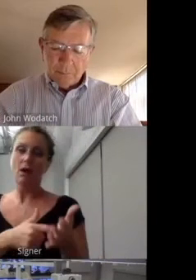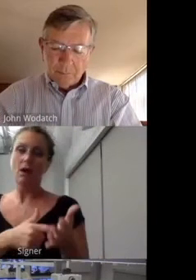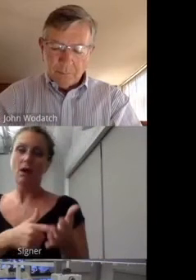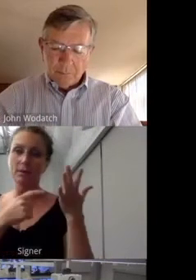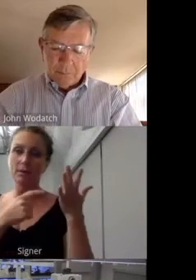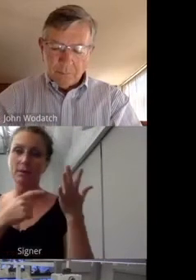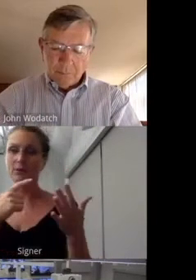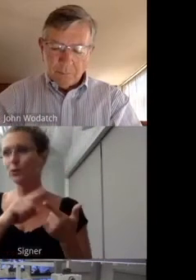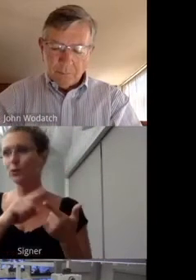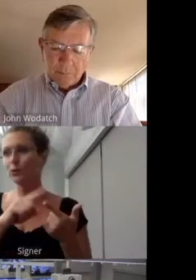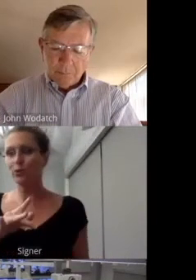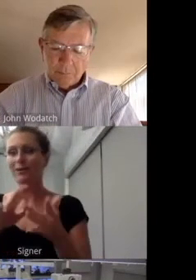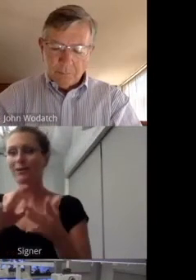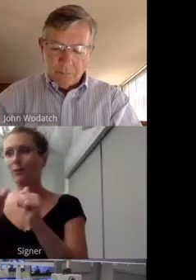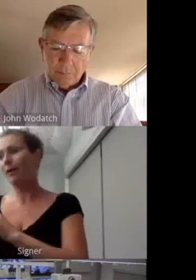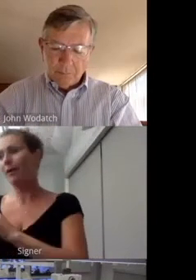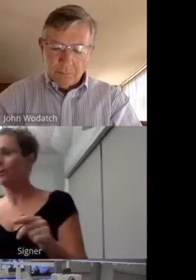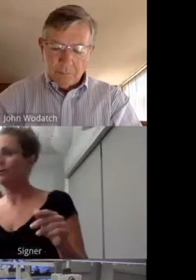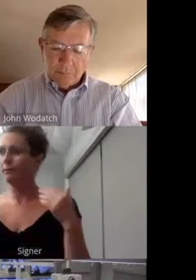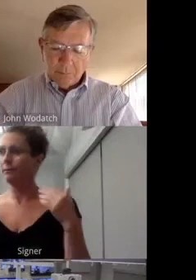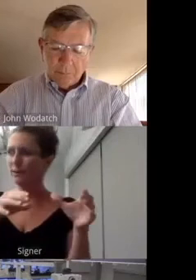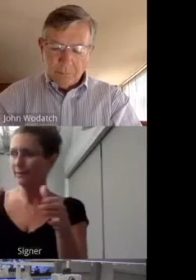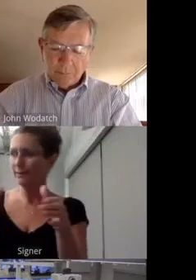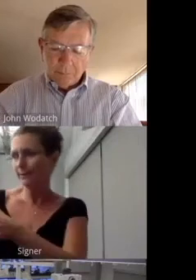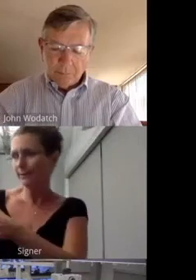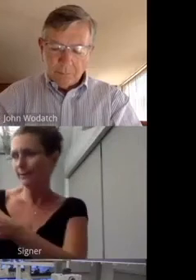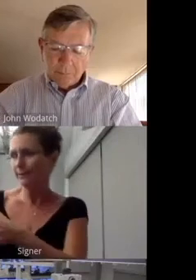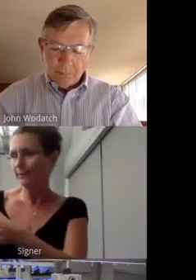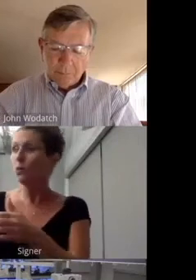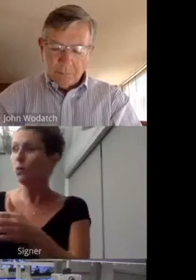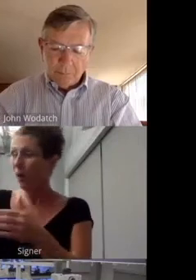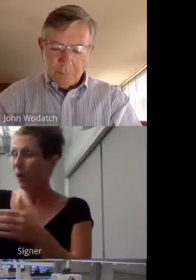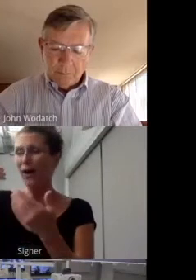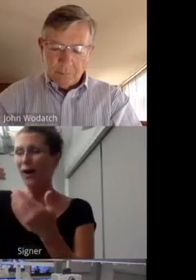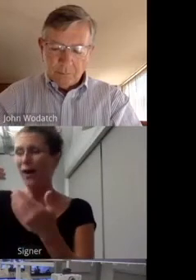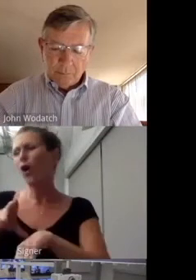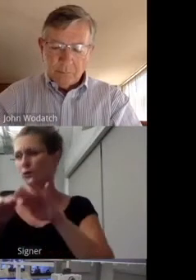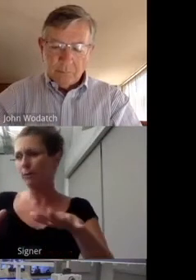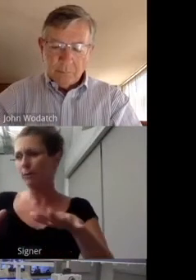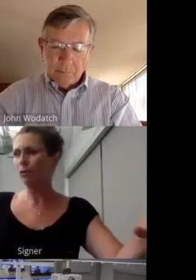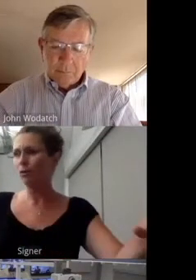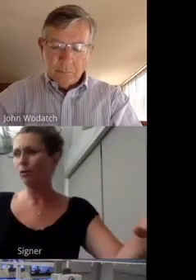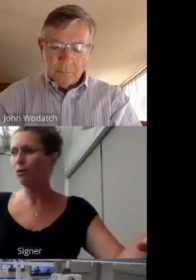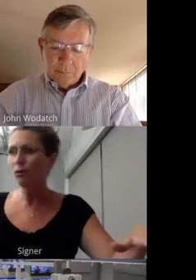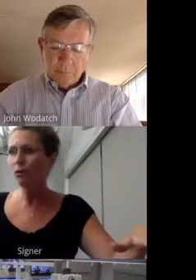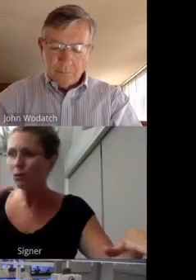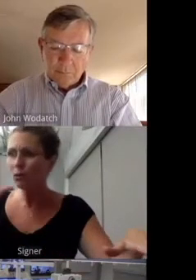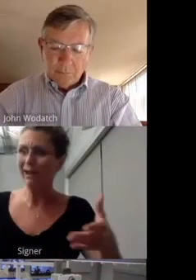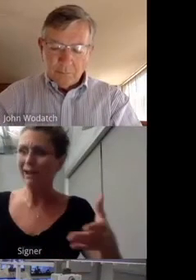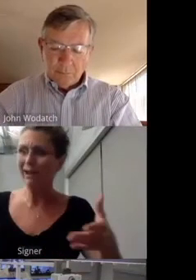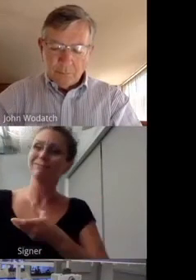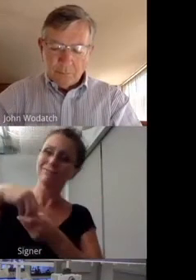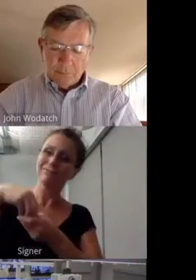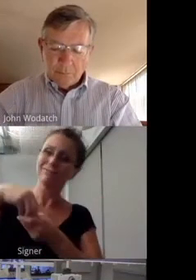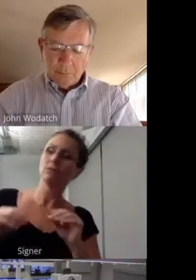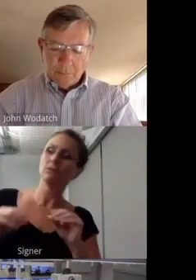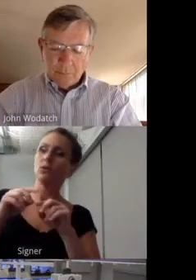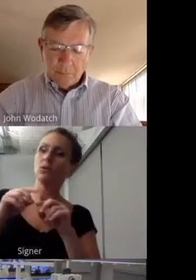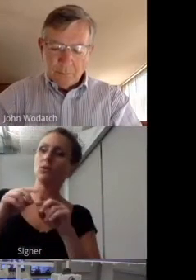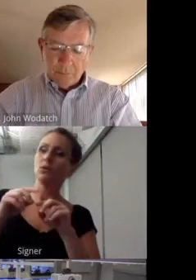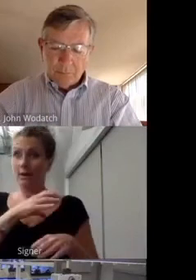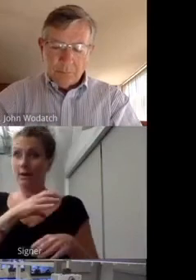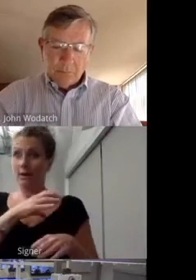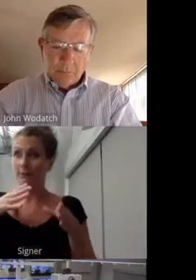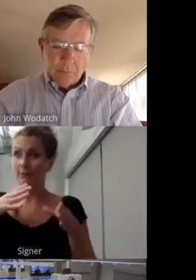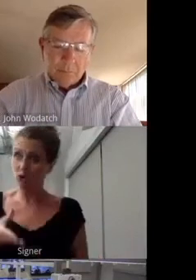would be obvious ripple effects and that would bring in those other ministries. But to have a commissioner, to Marie's point around